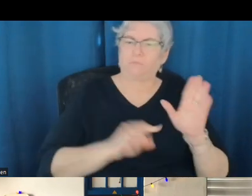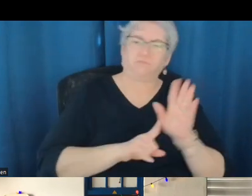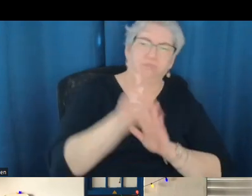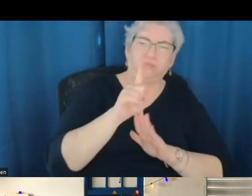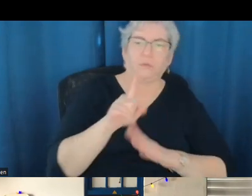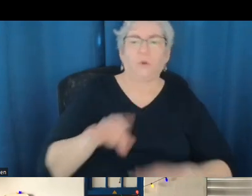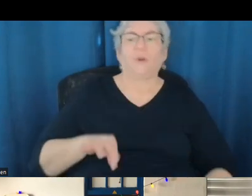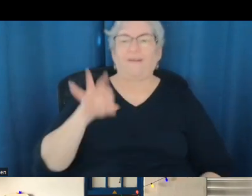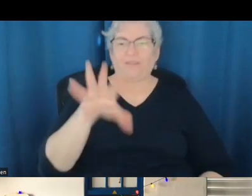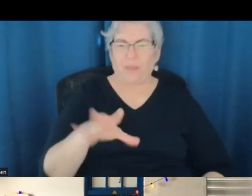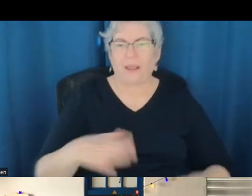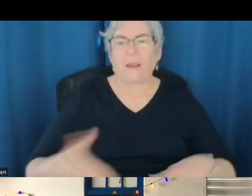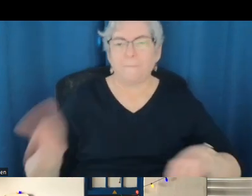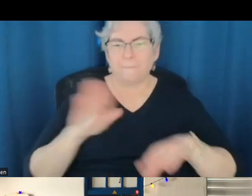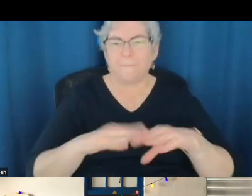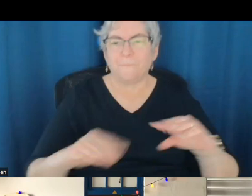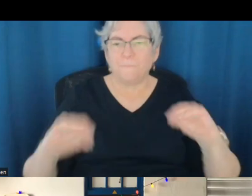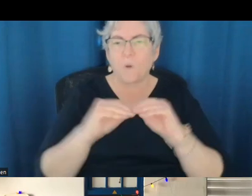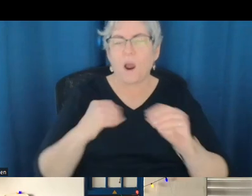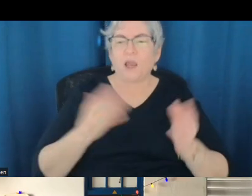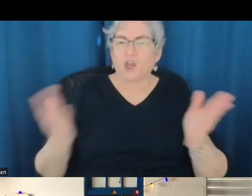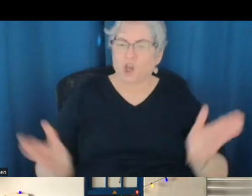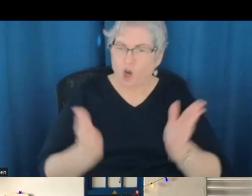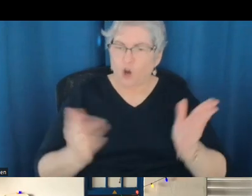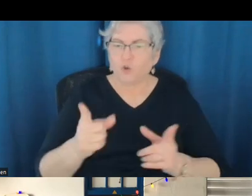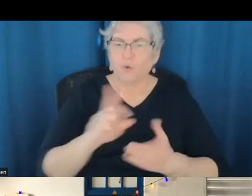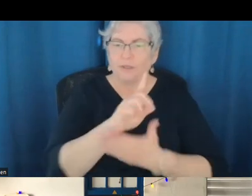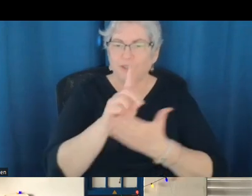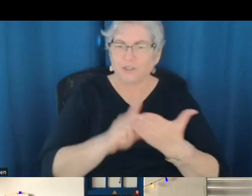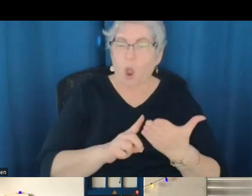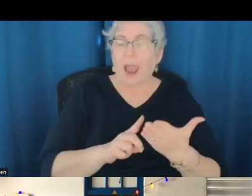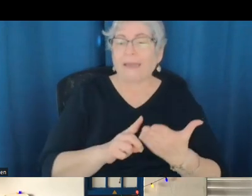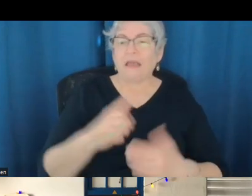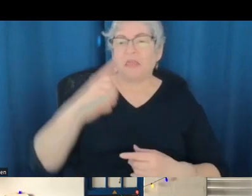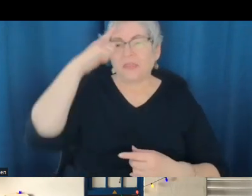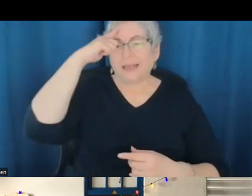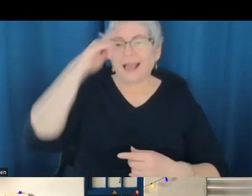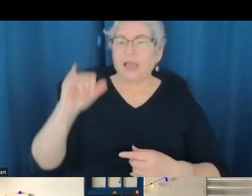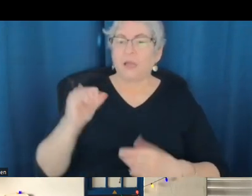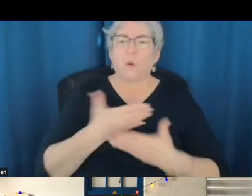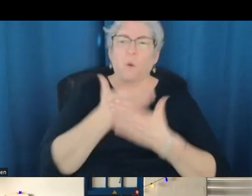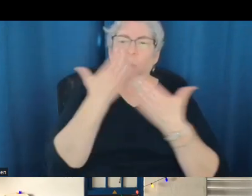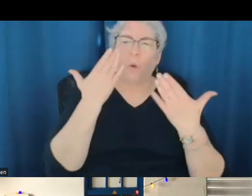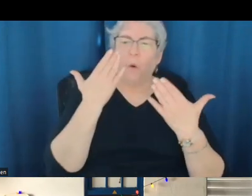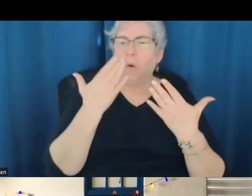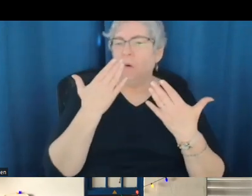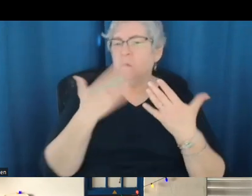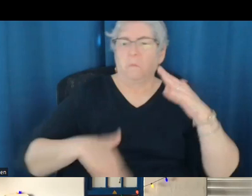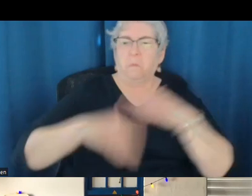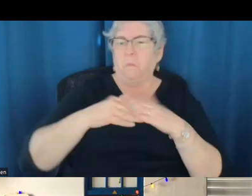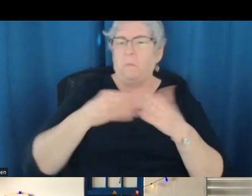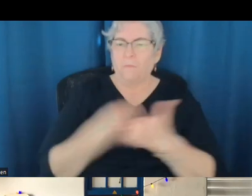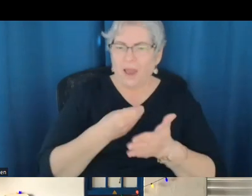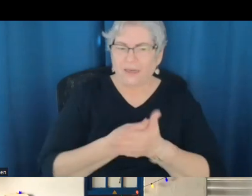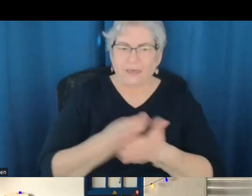pay a little more. I encourage clients to design as if a budget doesn't exist, and then value engineer,